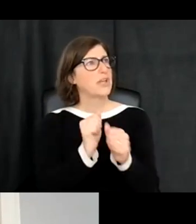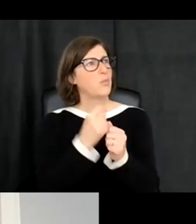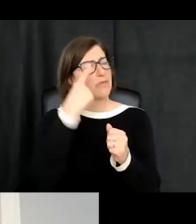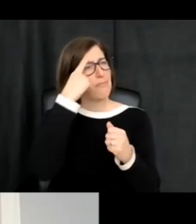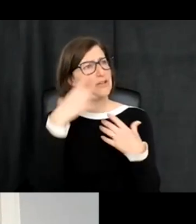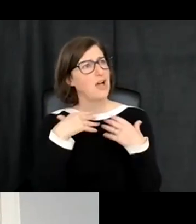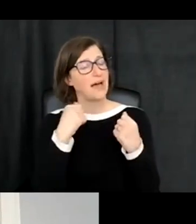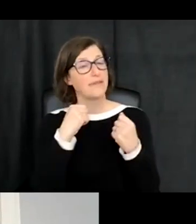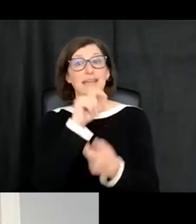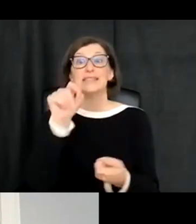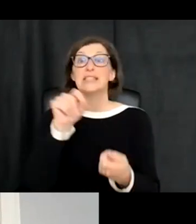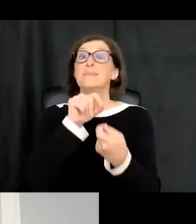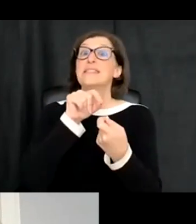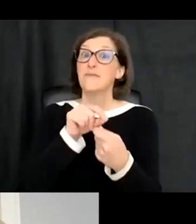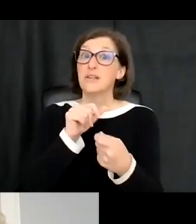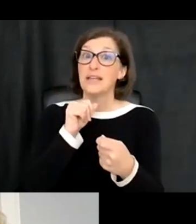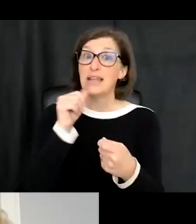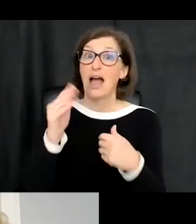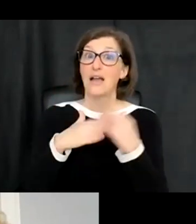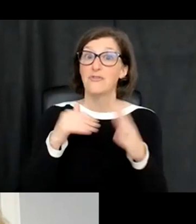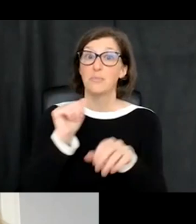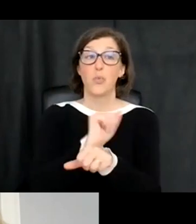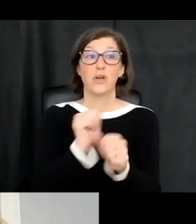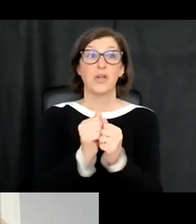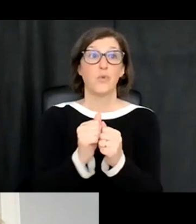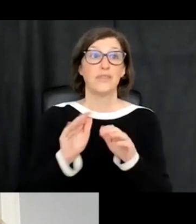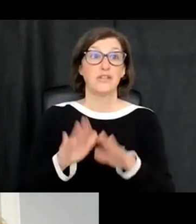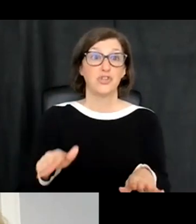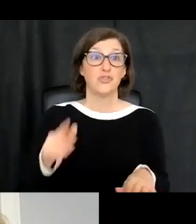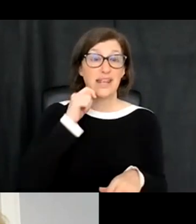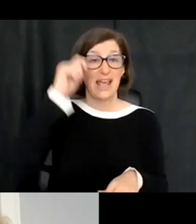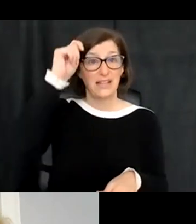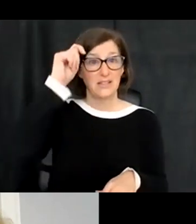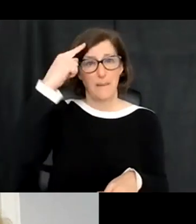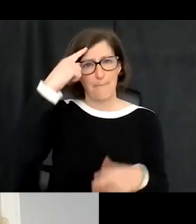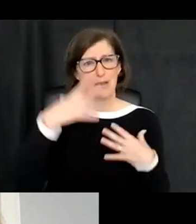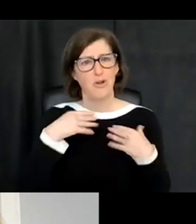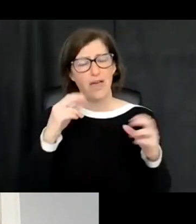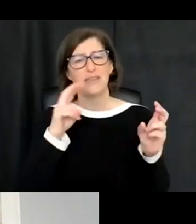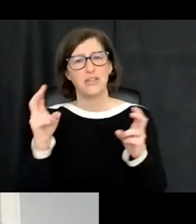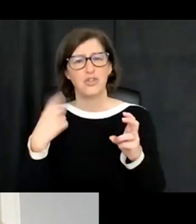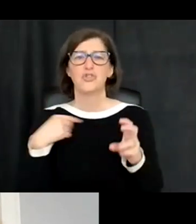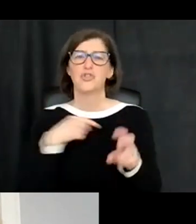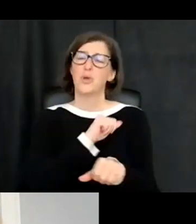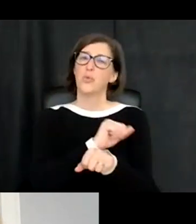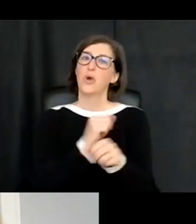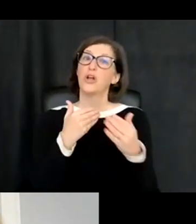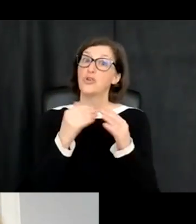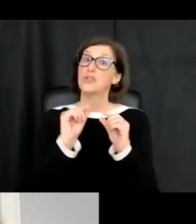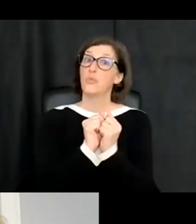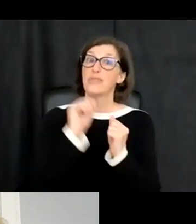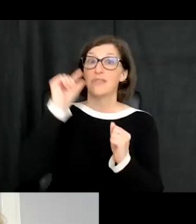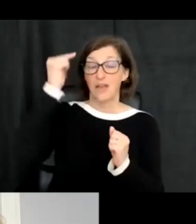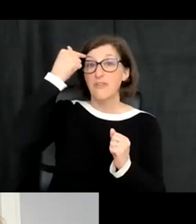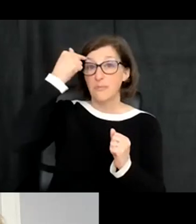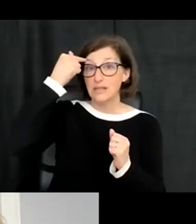particularly they don't feel comfortable working with children and adolescents around mental health issues. So we work closely with government. These